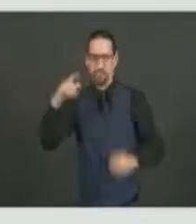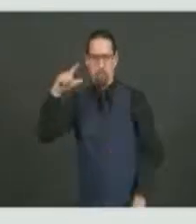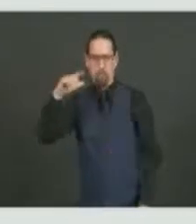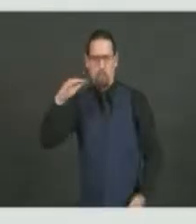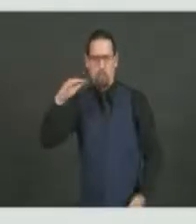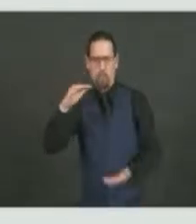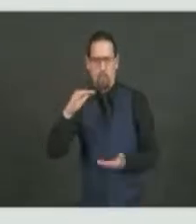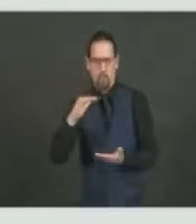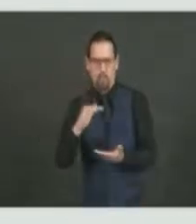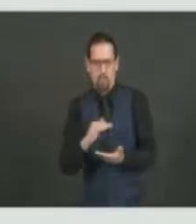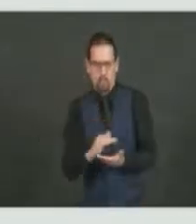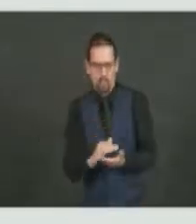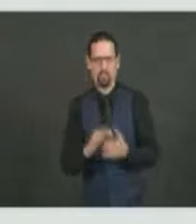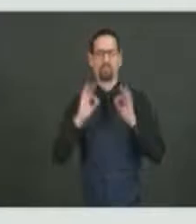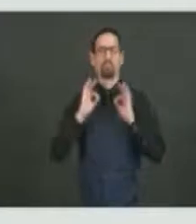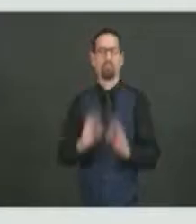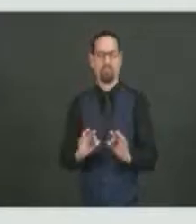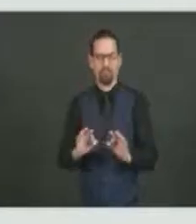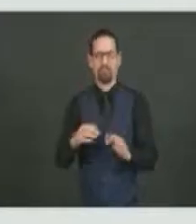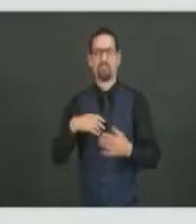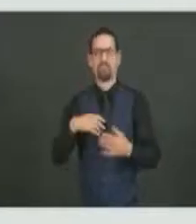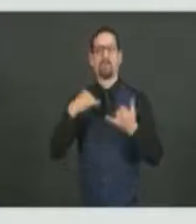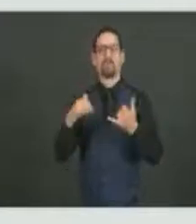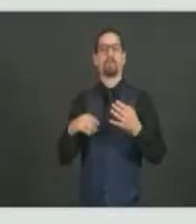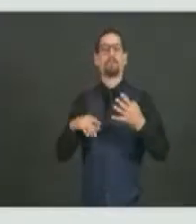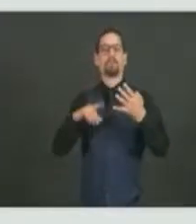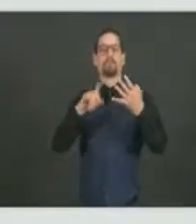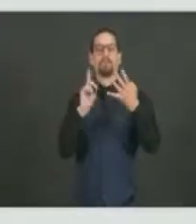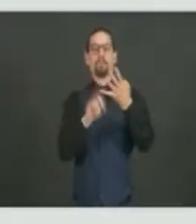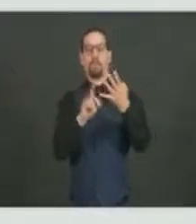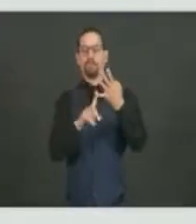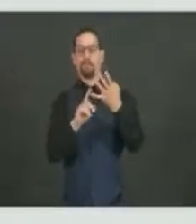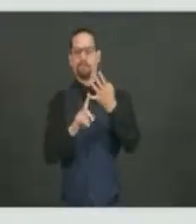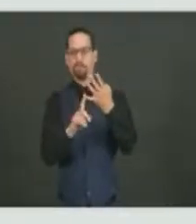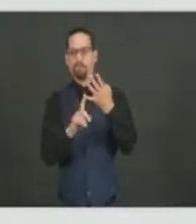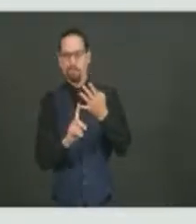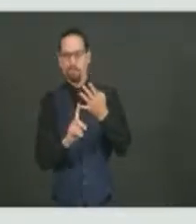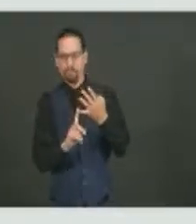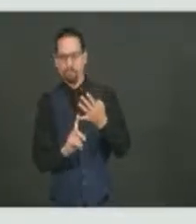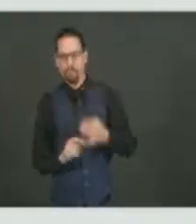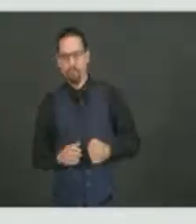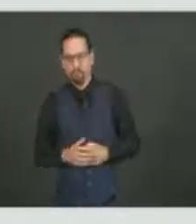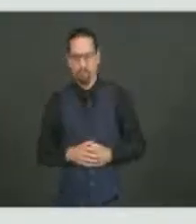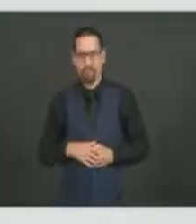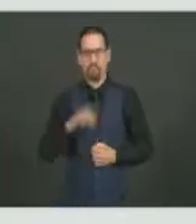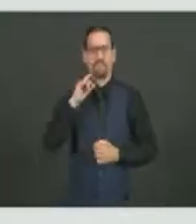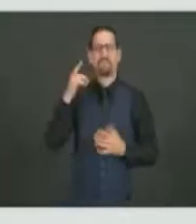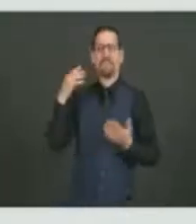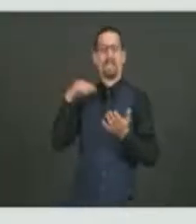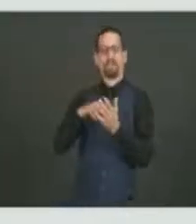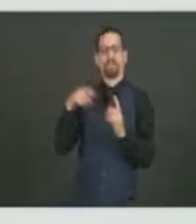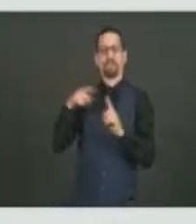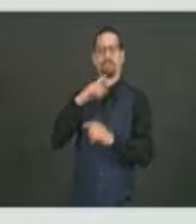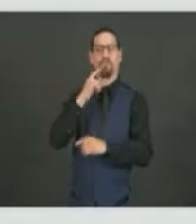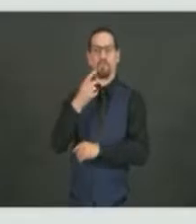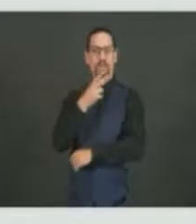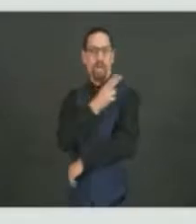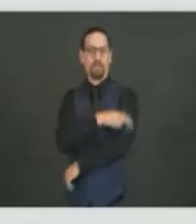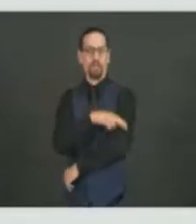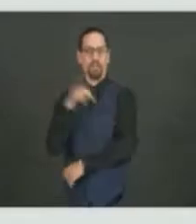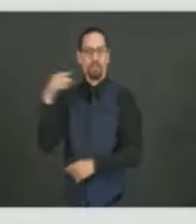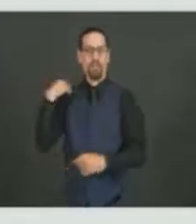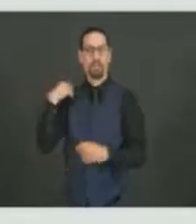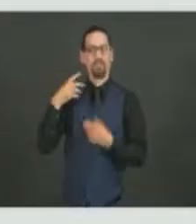Finally, we said we wanted to see hospitalizations doubling no quicker than every month. And as I said, hospitalizations have continued